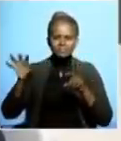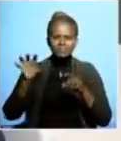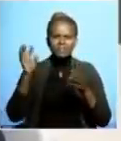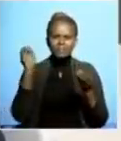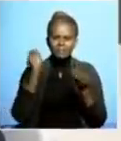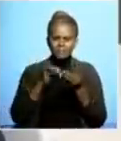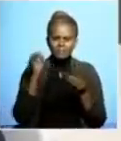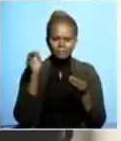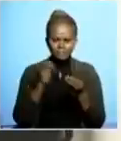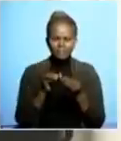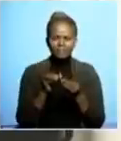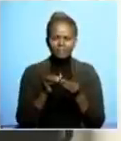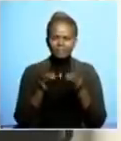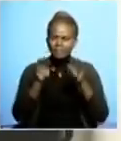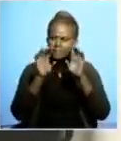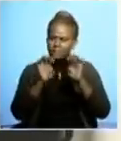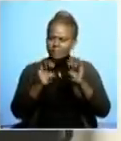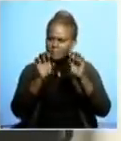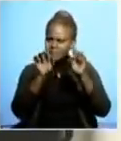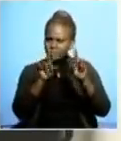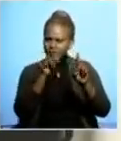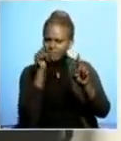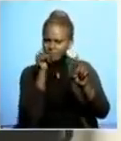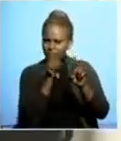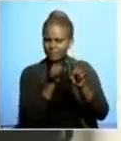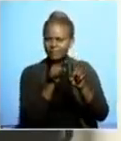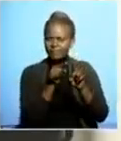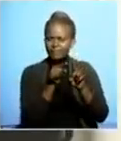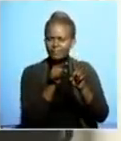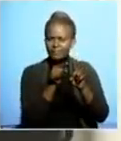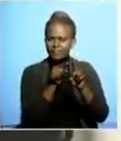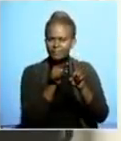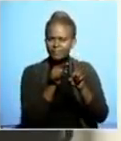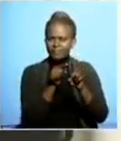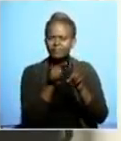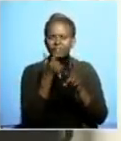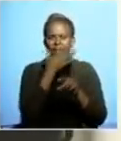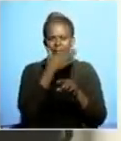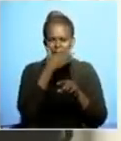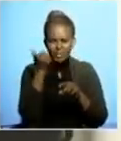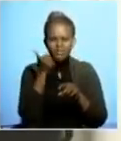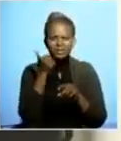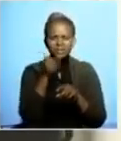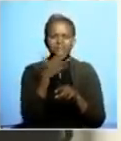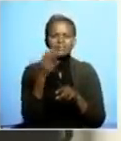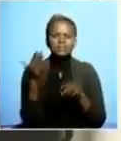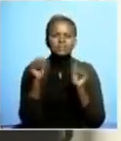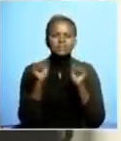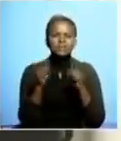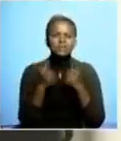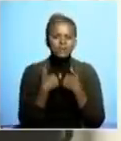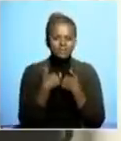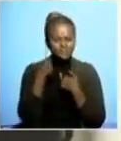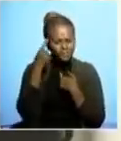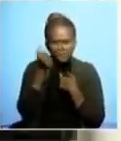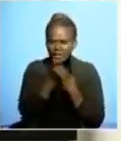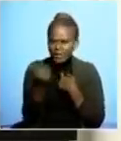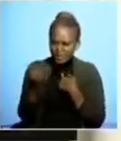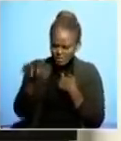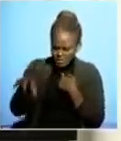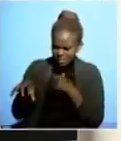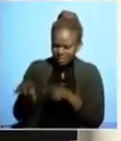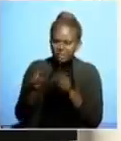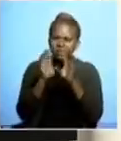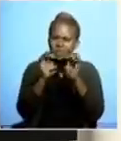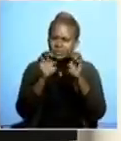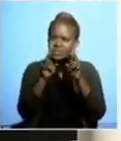particularly that education is the best inheritance for any child. I